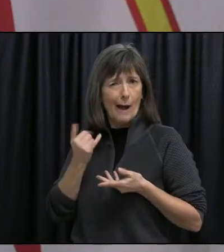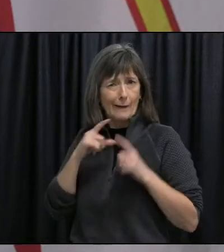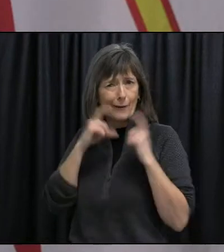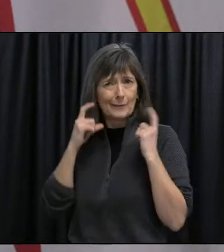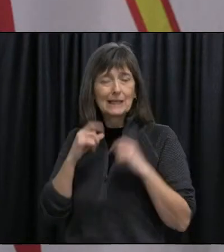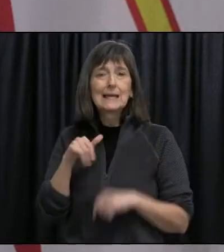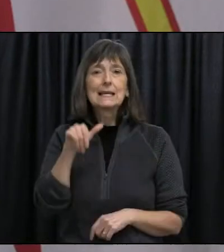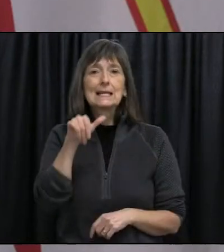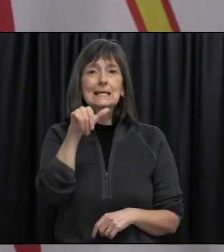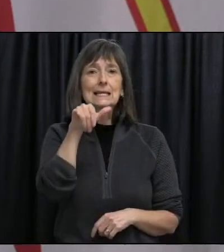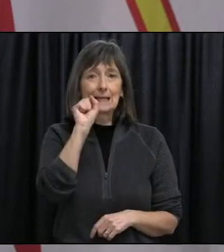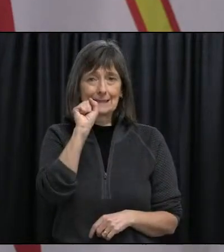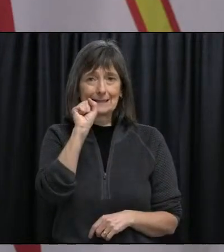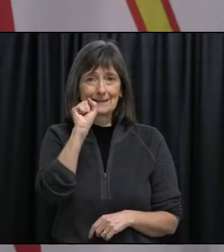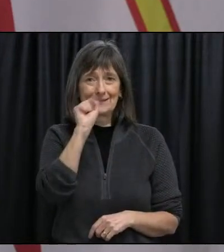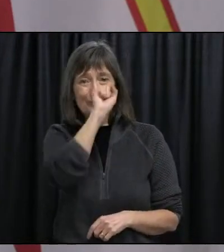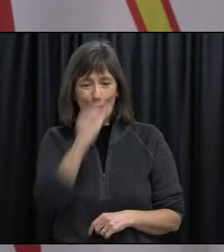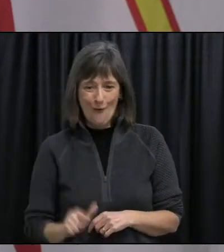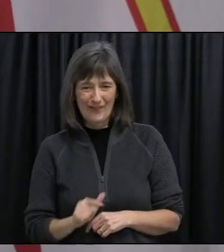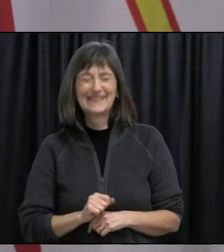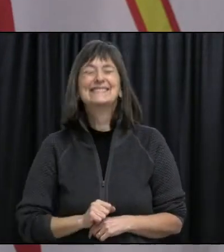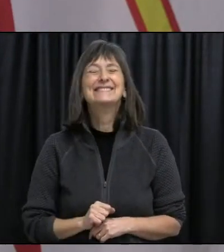Yes, all of the above.